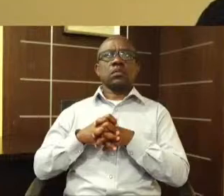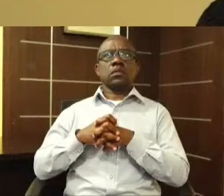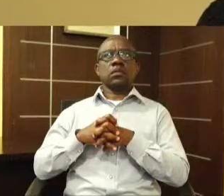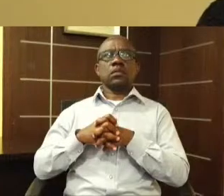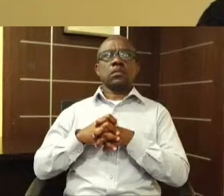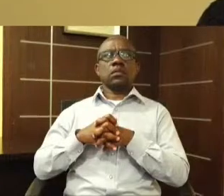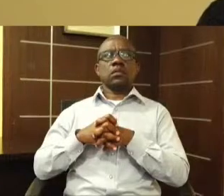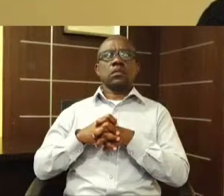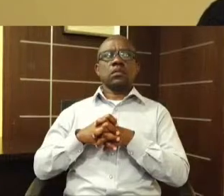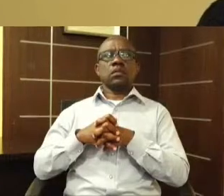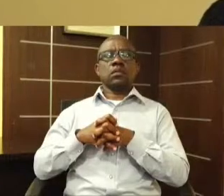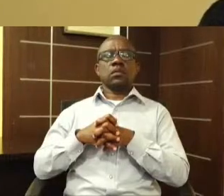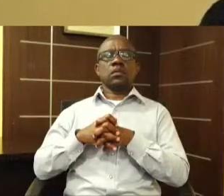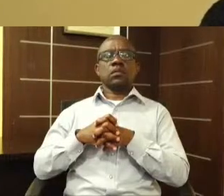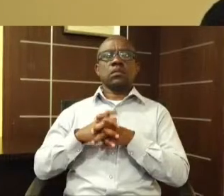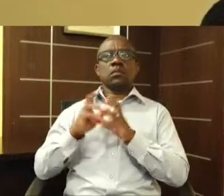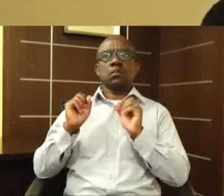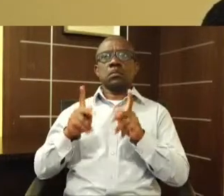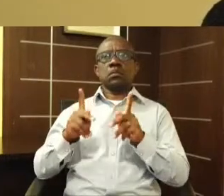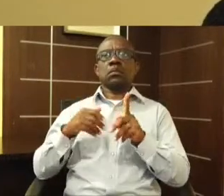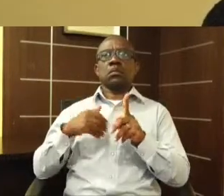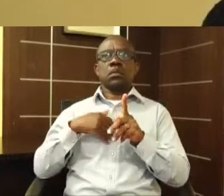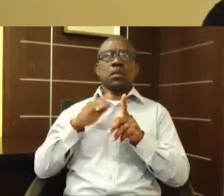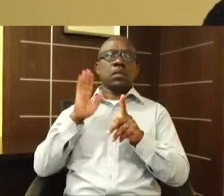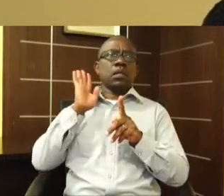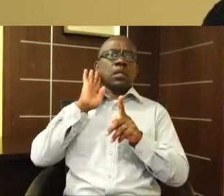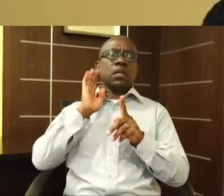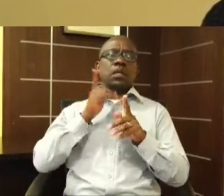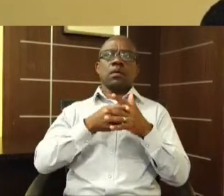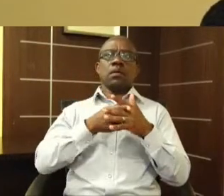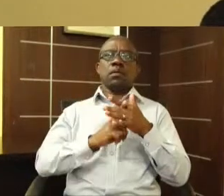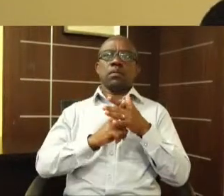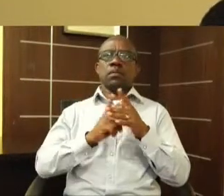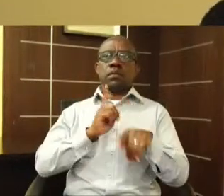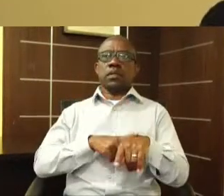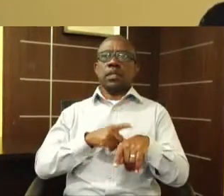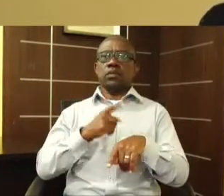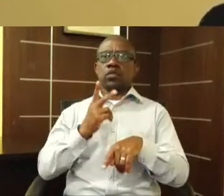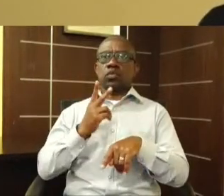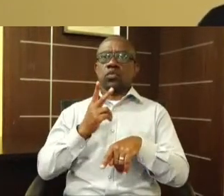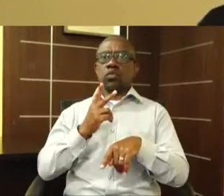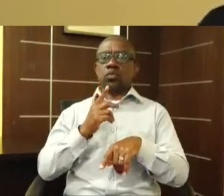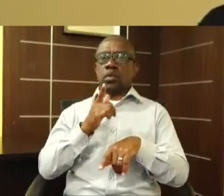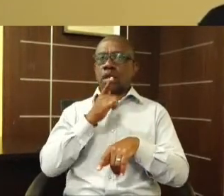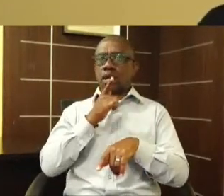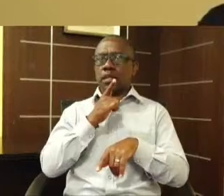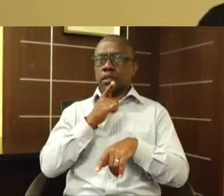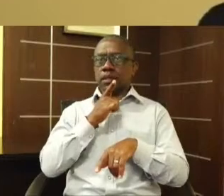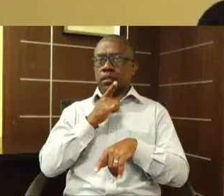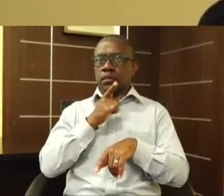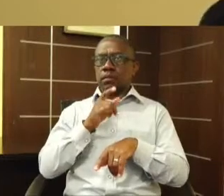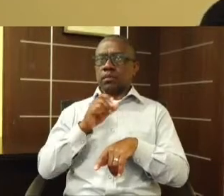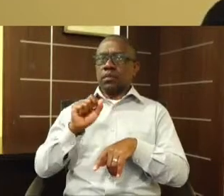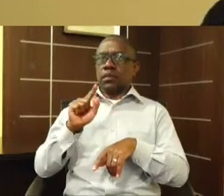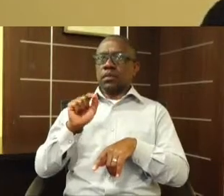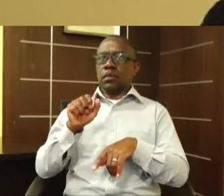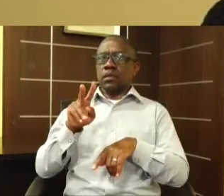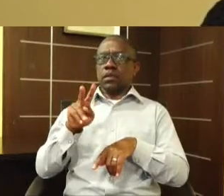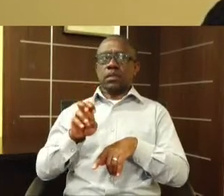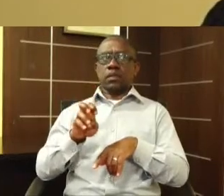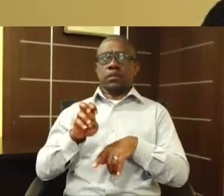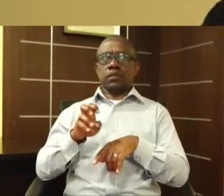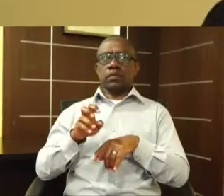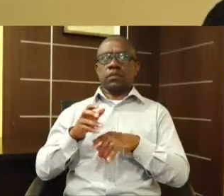All right. I understand it was fixed. We have to go at 2 for lunch. Steve, I think